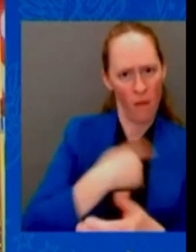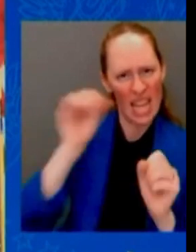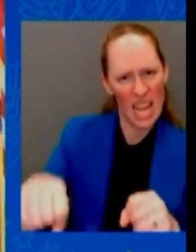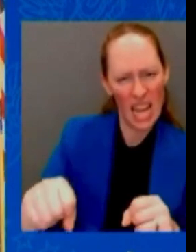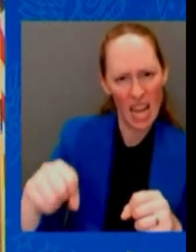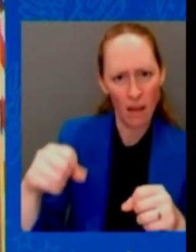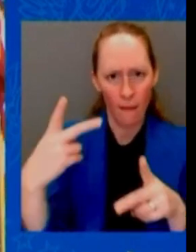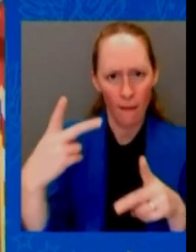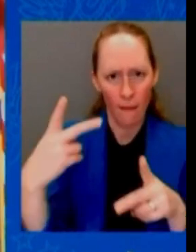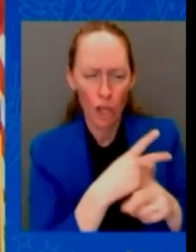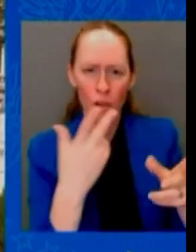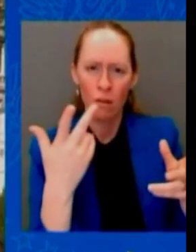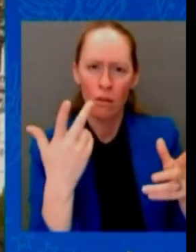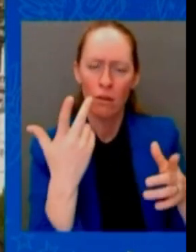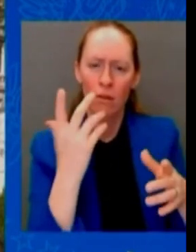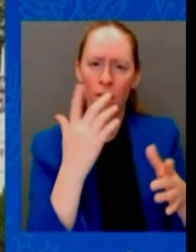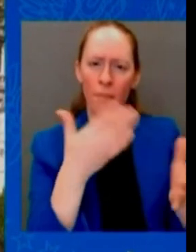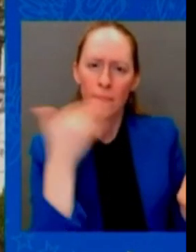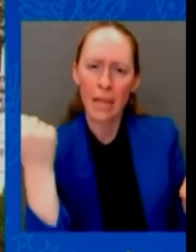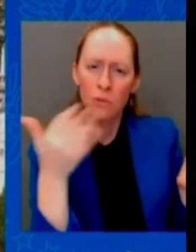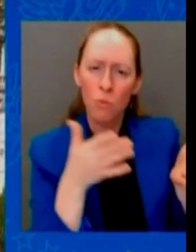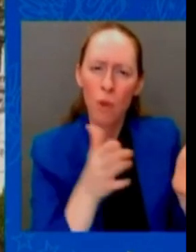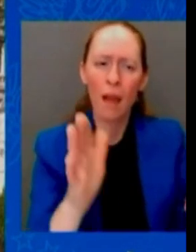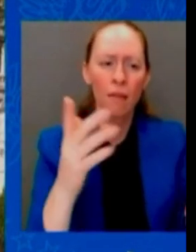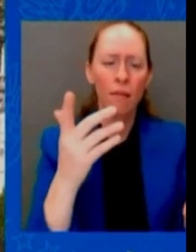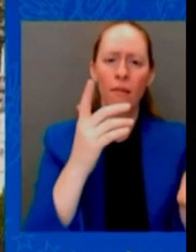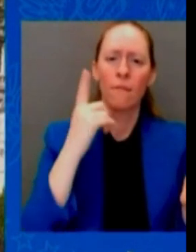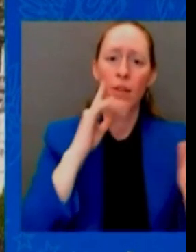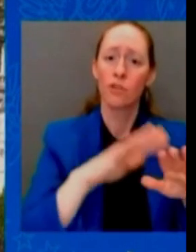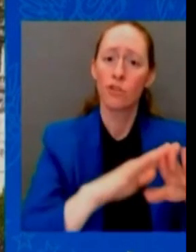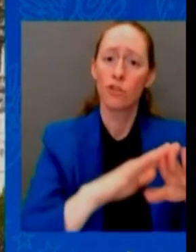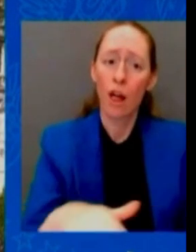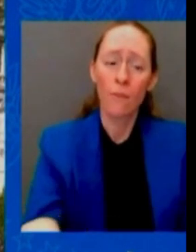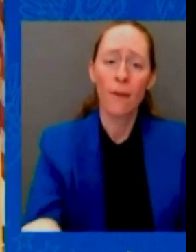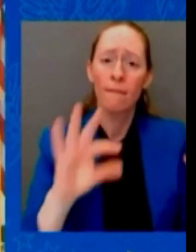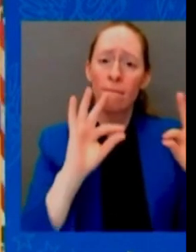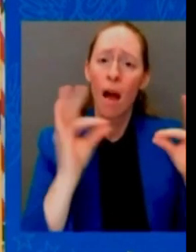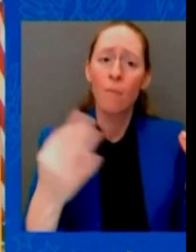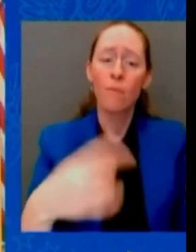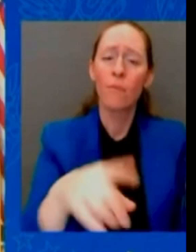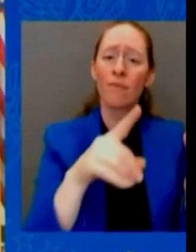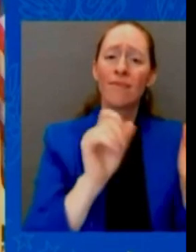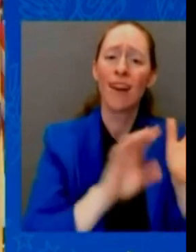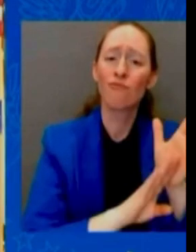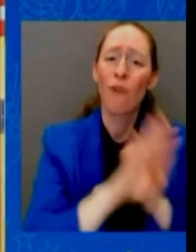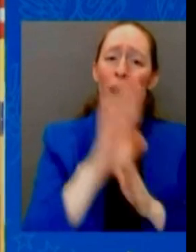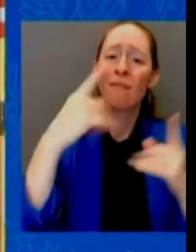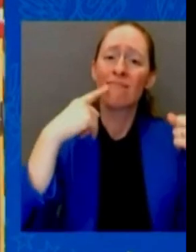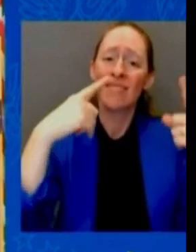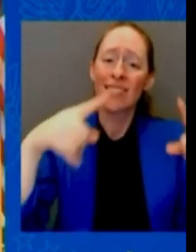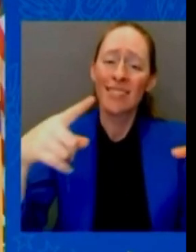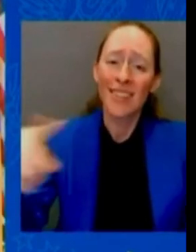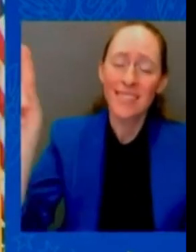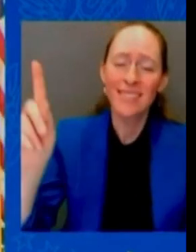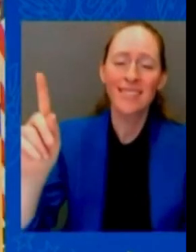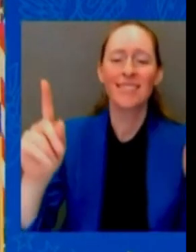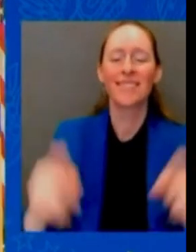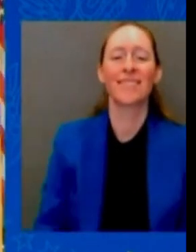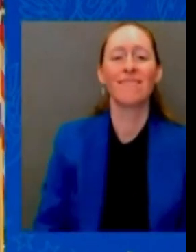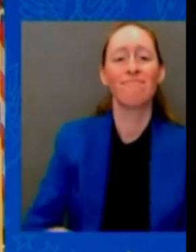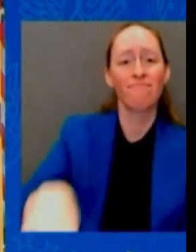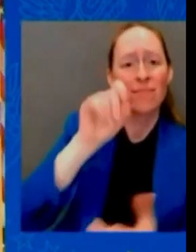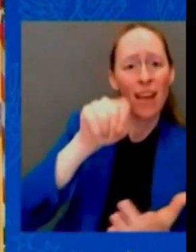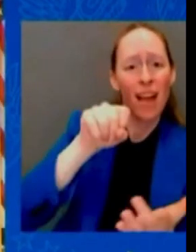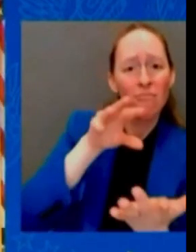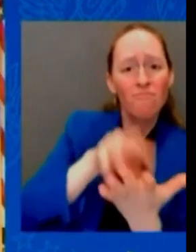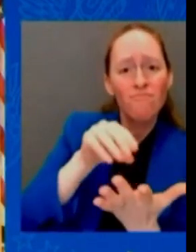ecology. Nous devons ensemble œuvrer pour rebâtir l'unité de nos sociétés par le respect